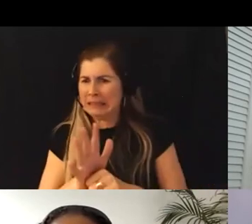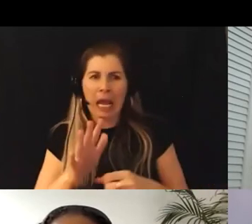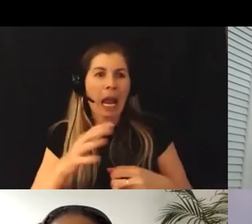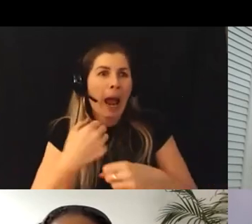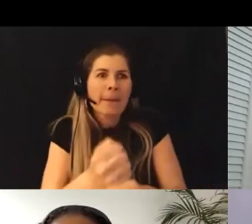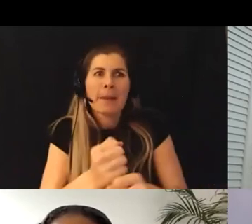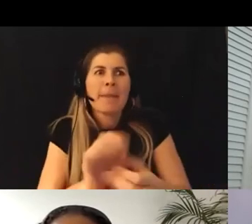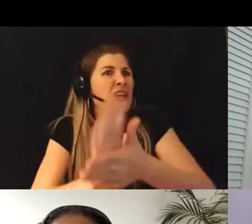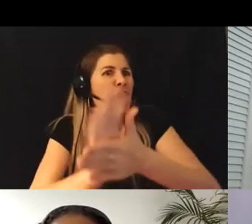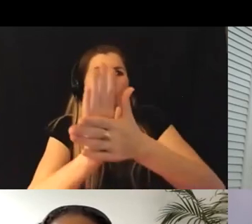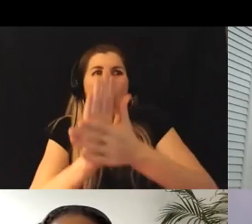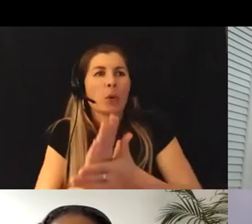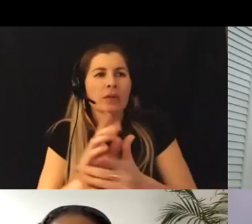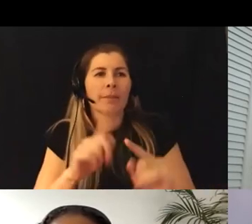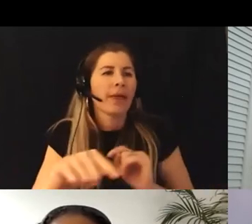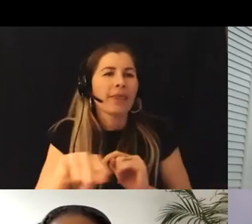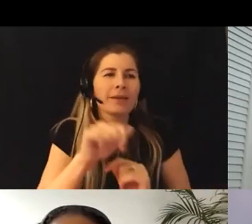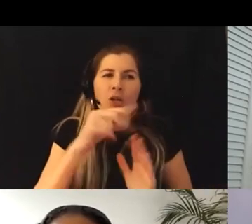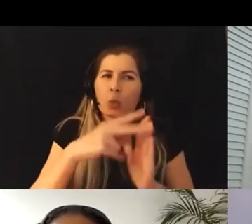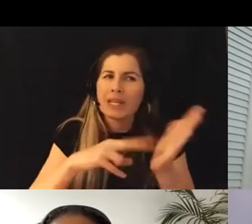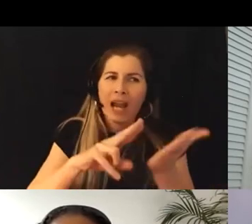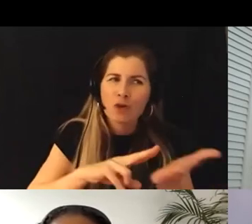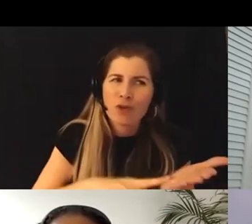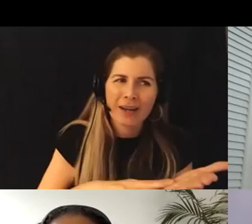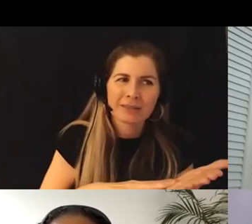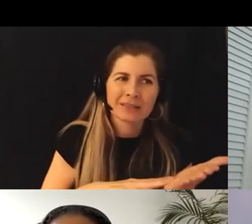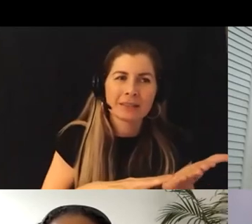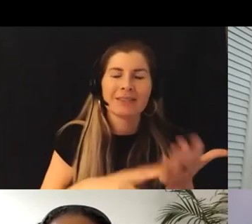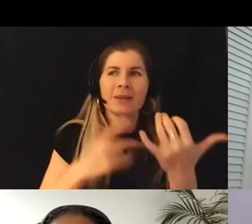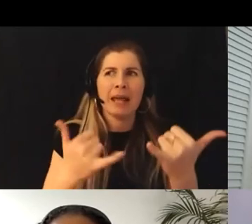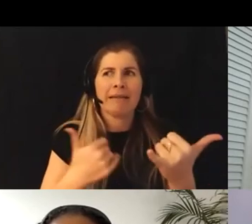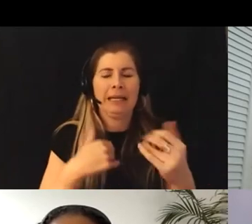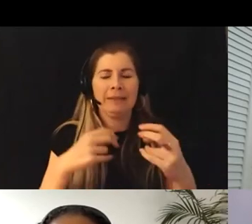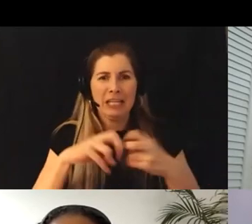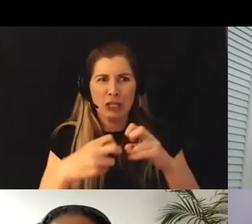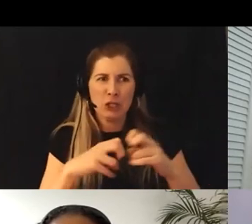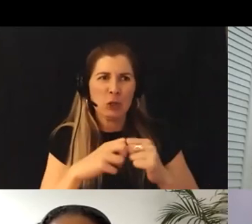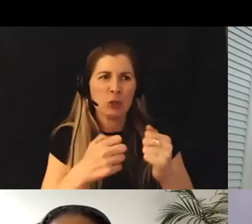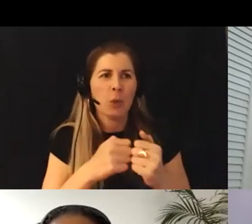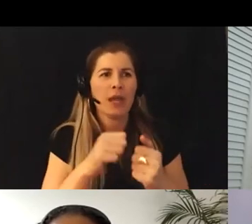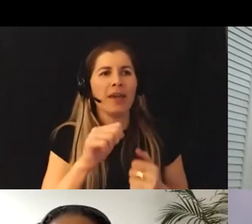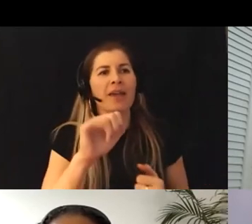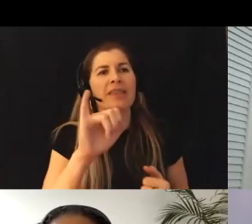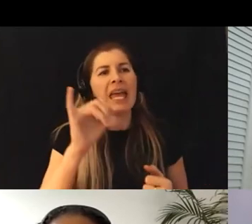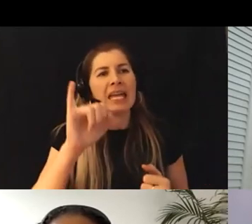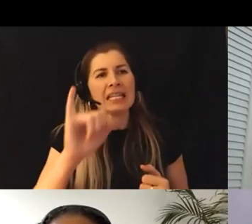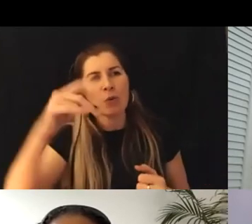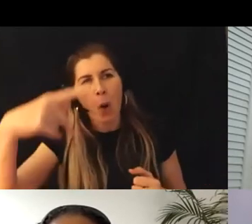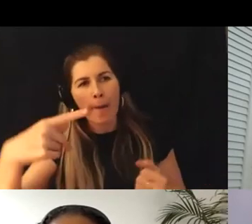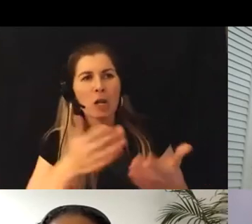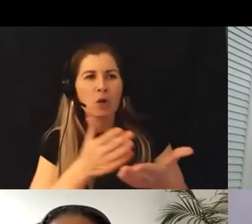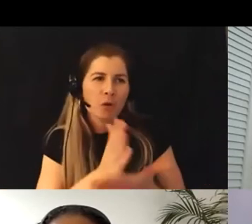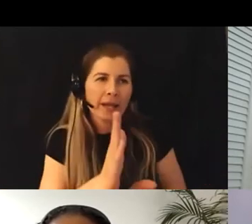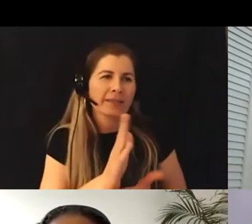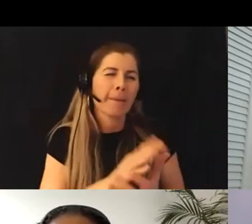really quick without reading their contracts. And so now there's issues around intellectual property right. And so we're wanting to be, we